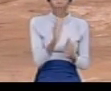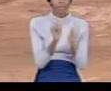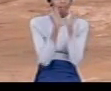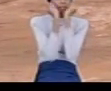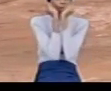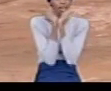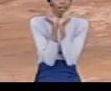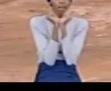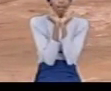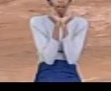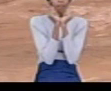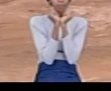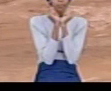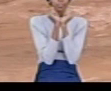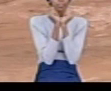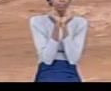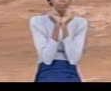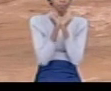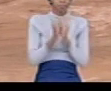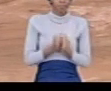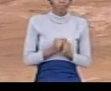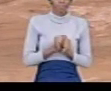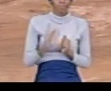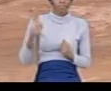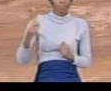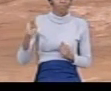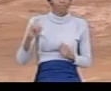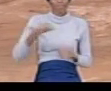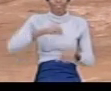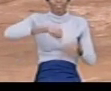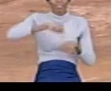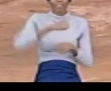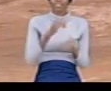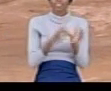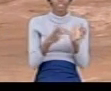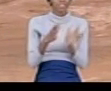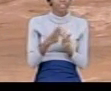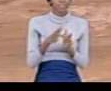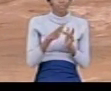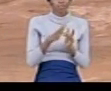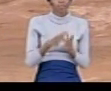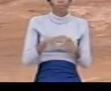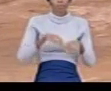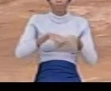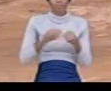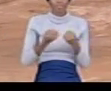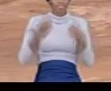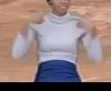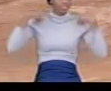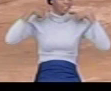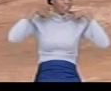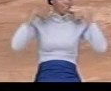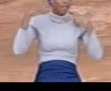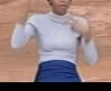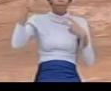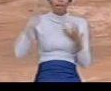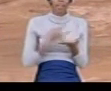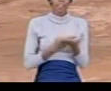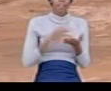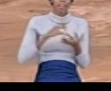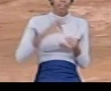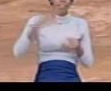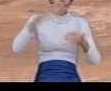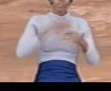be bound. By the anointing, Jesus breaks the yoke. By